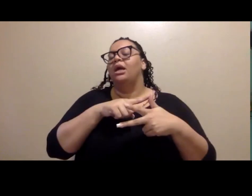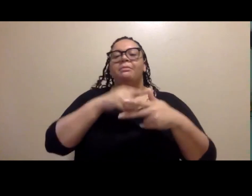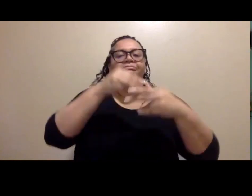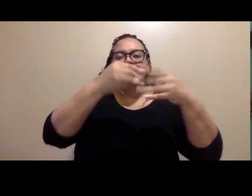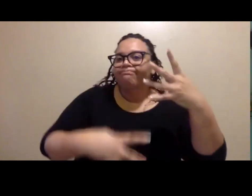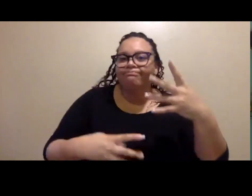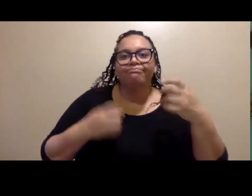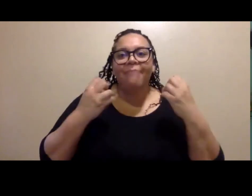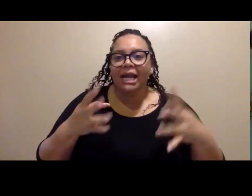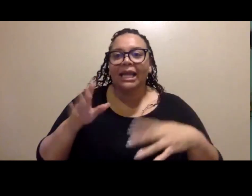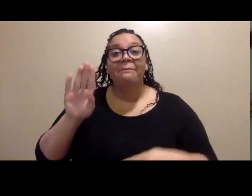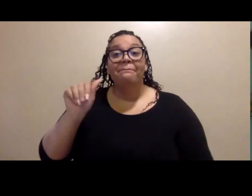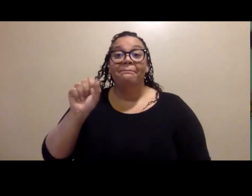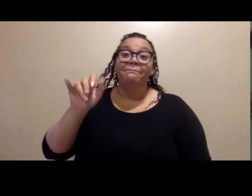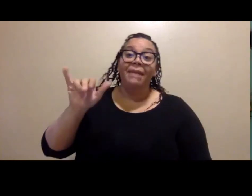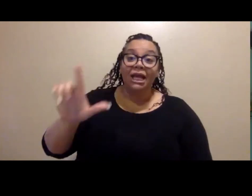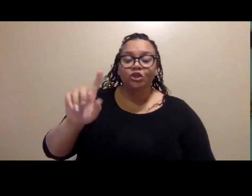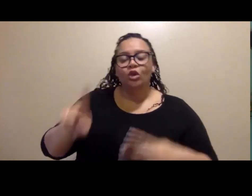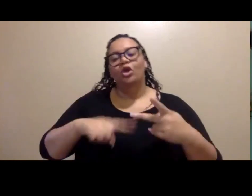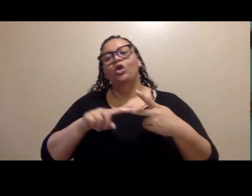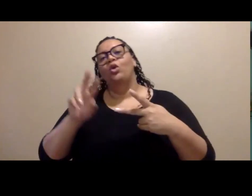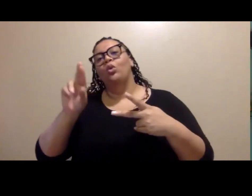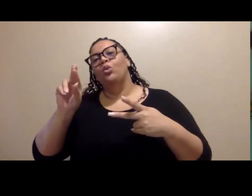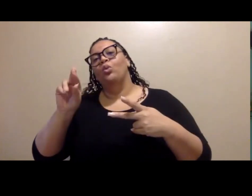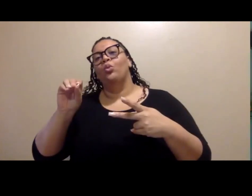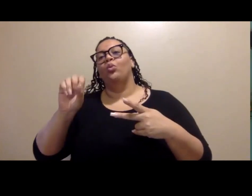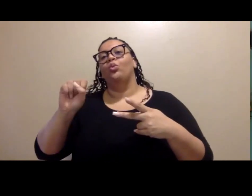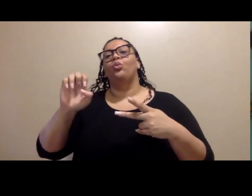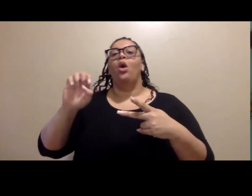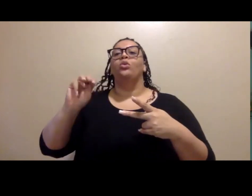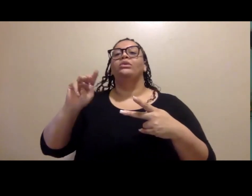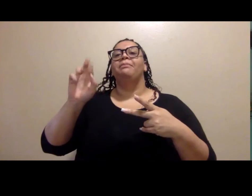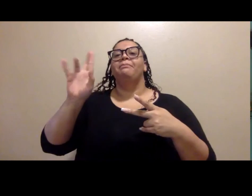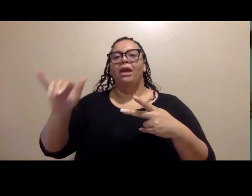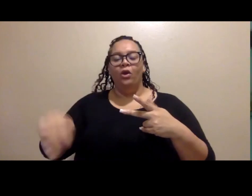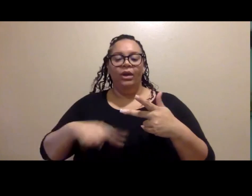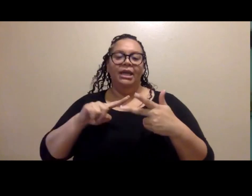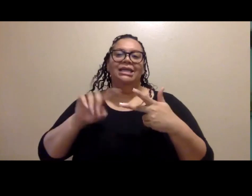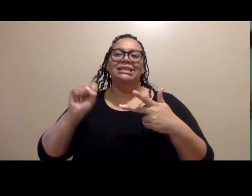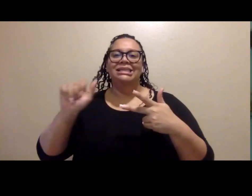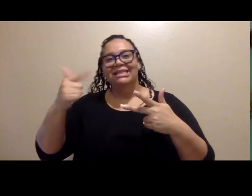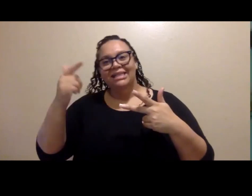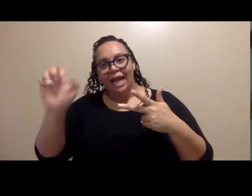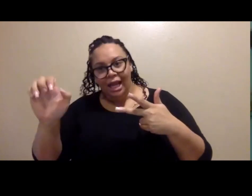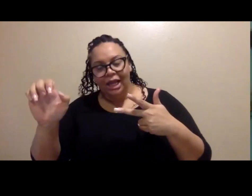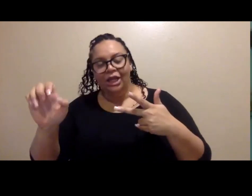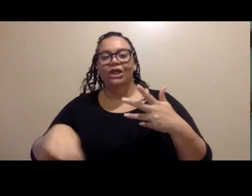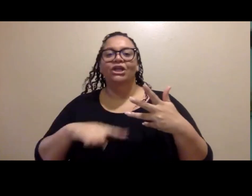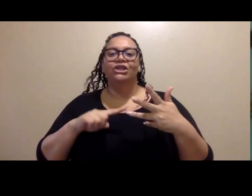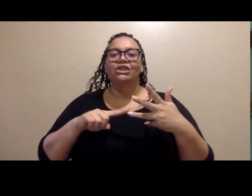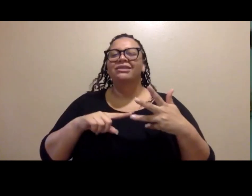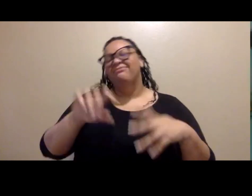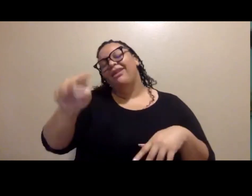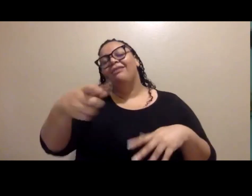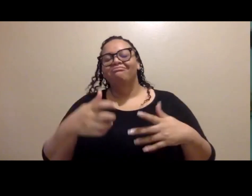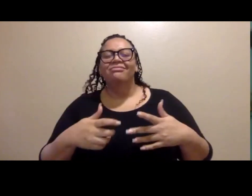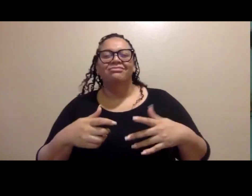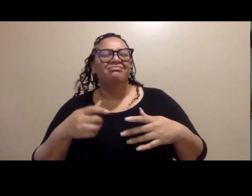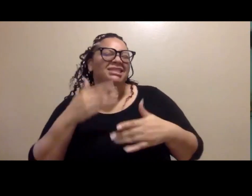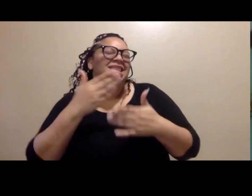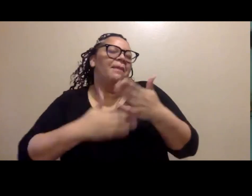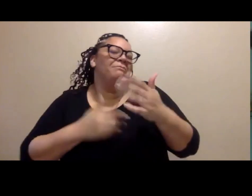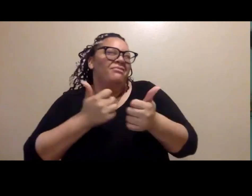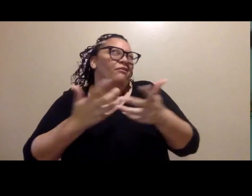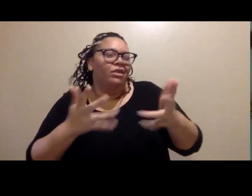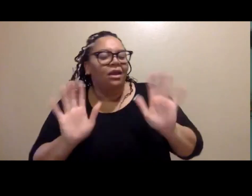my basil, my rosemary, and some sage. Yeah, so there's some of that stuff, but I'm